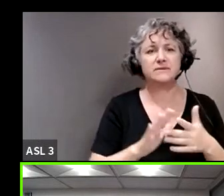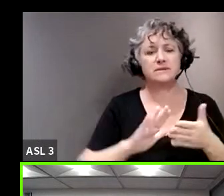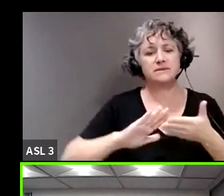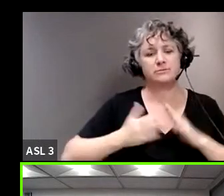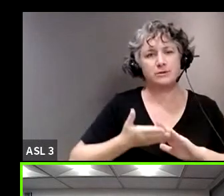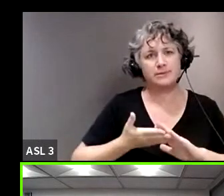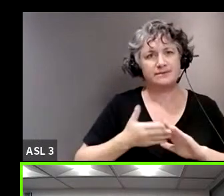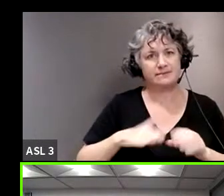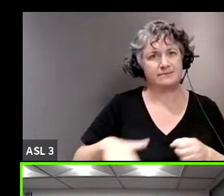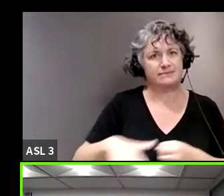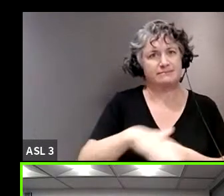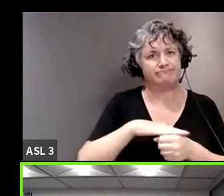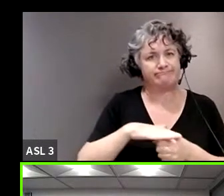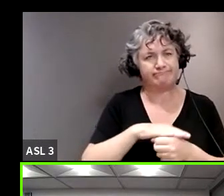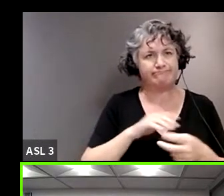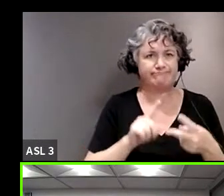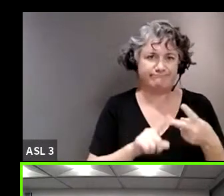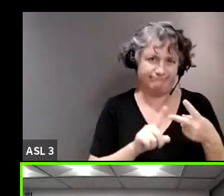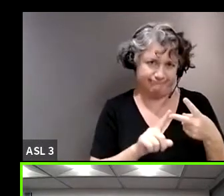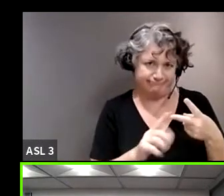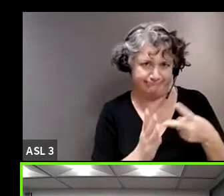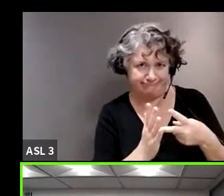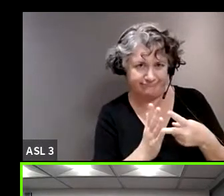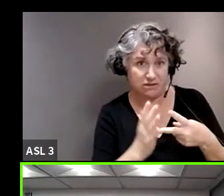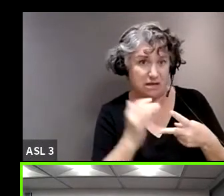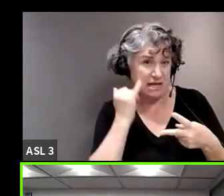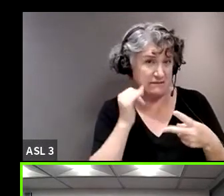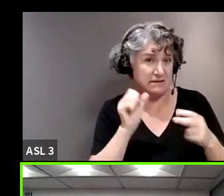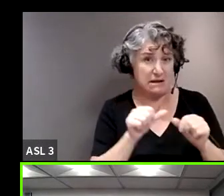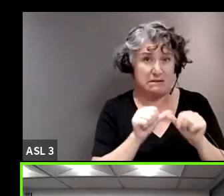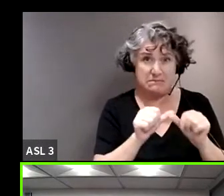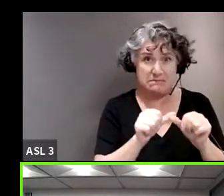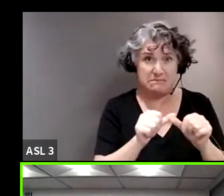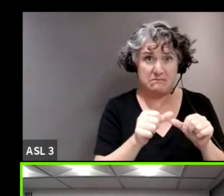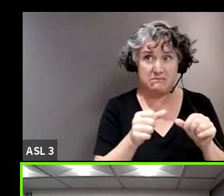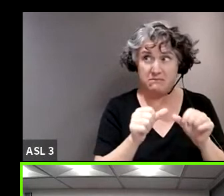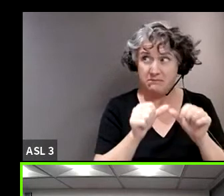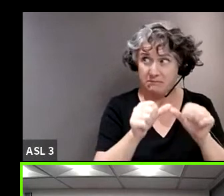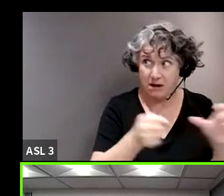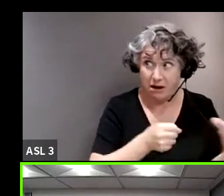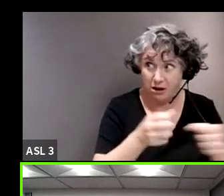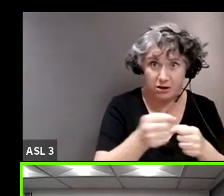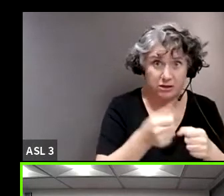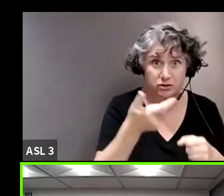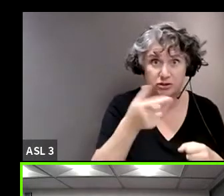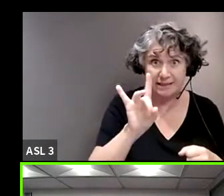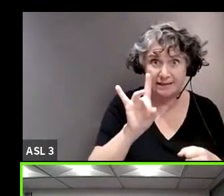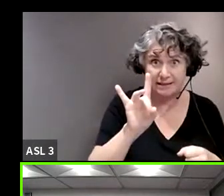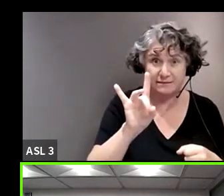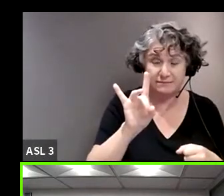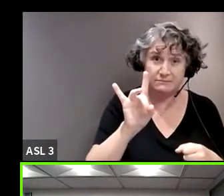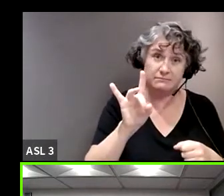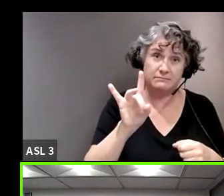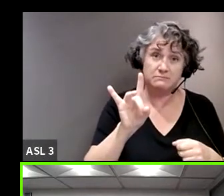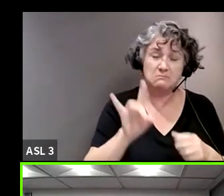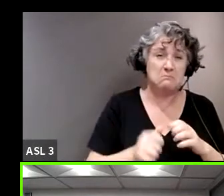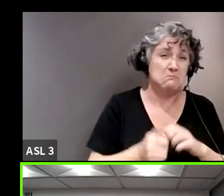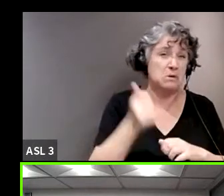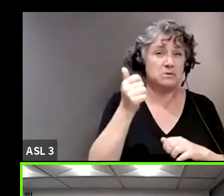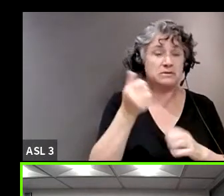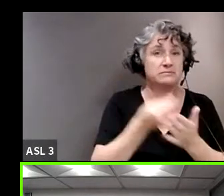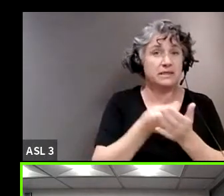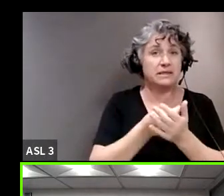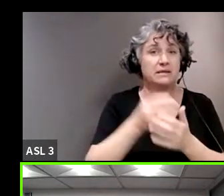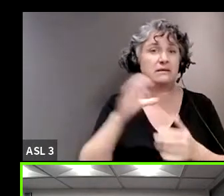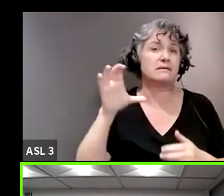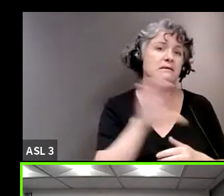city um so if we're able to continue hiring that 28 of course as a significant portion of that will go to